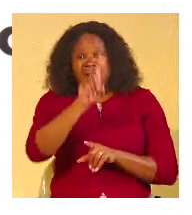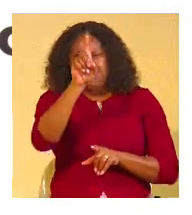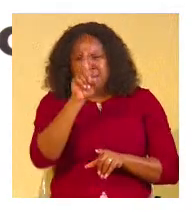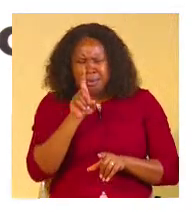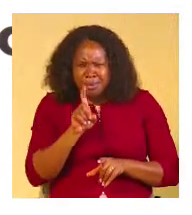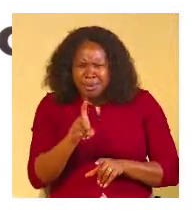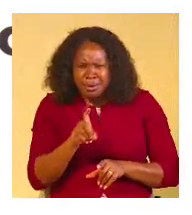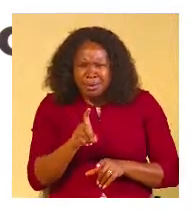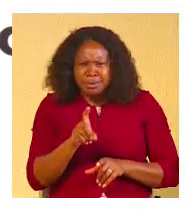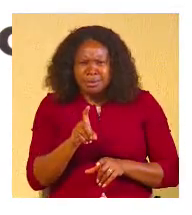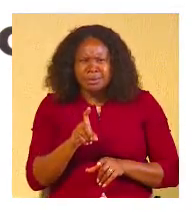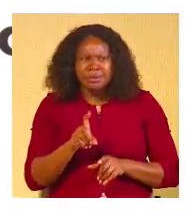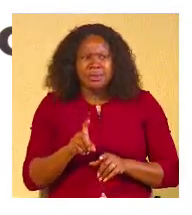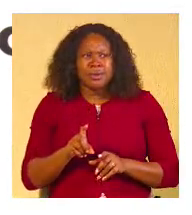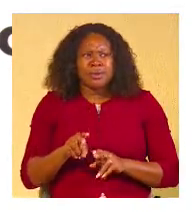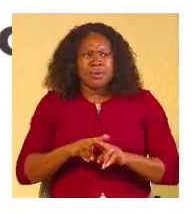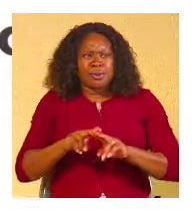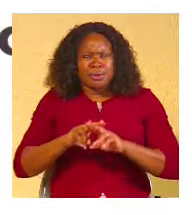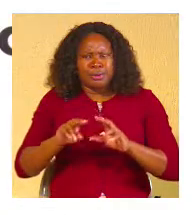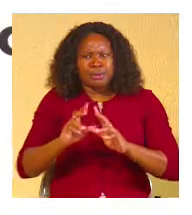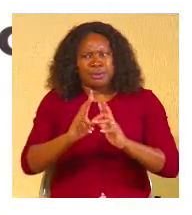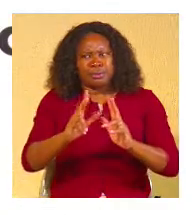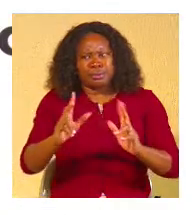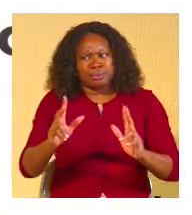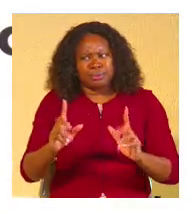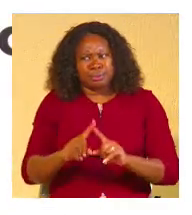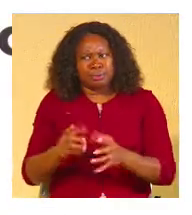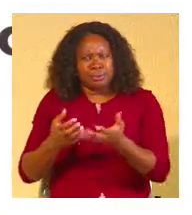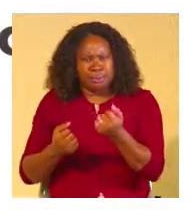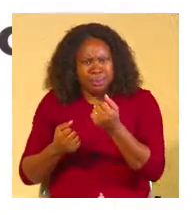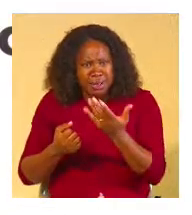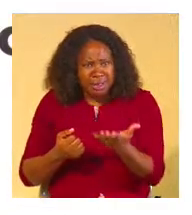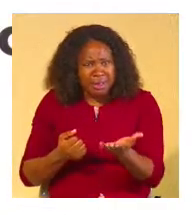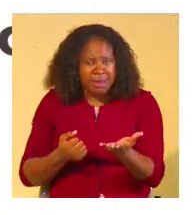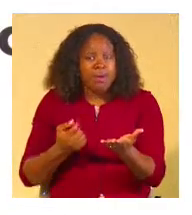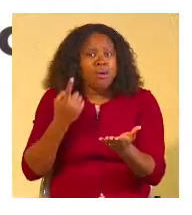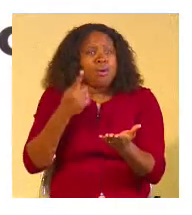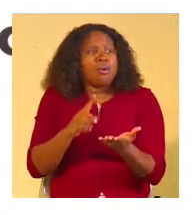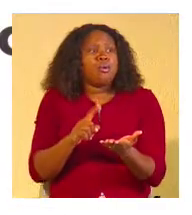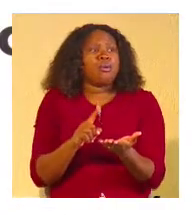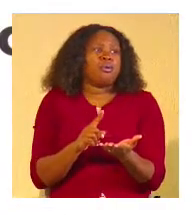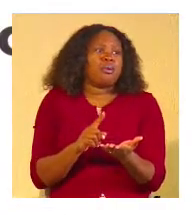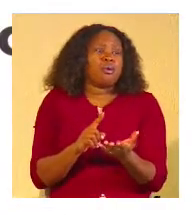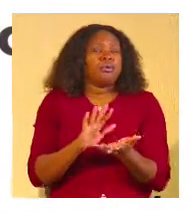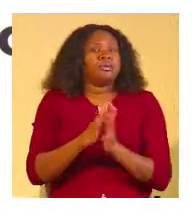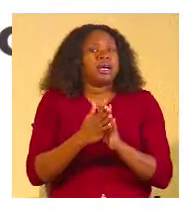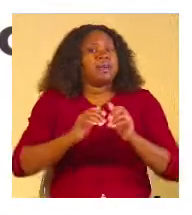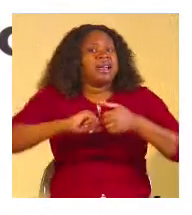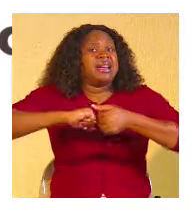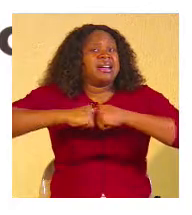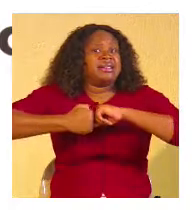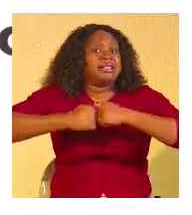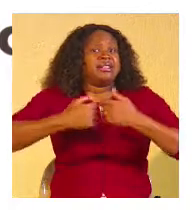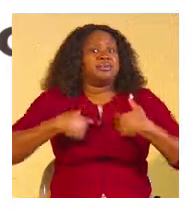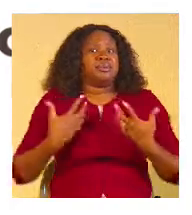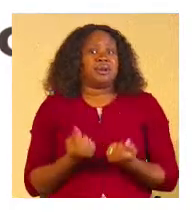are we going to harness this demographic dividend, or is it going to be a challenge that we are going to be